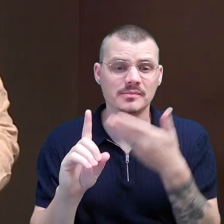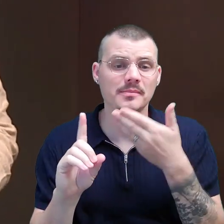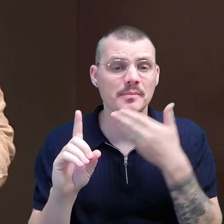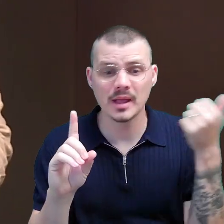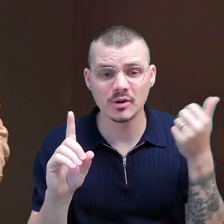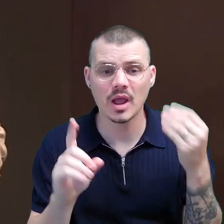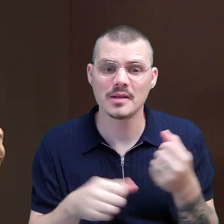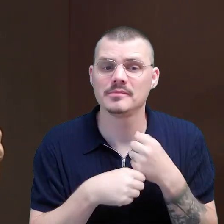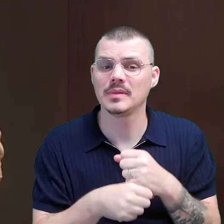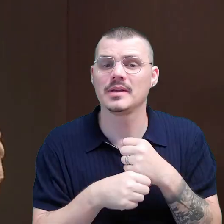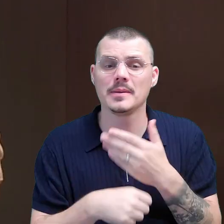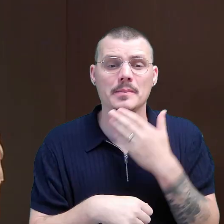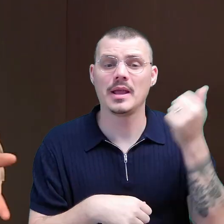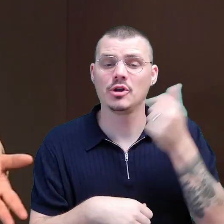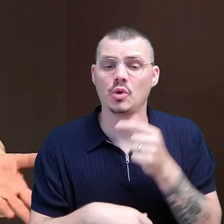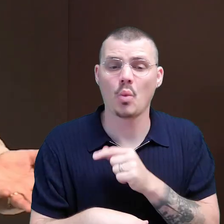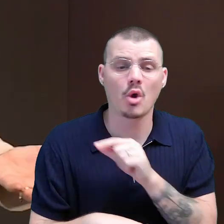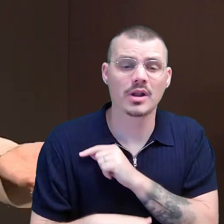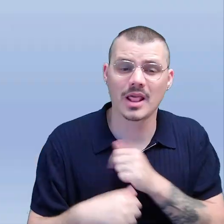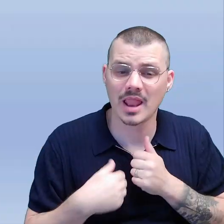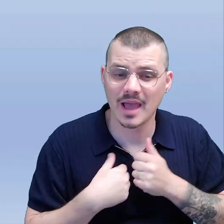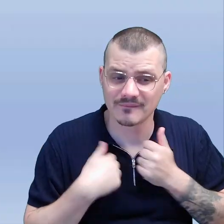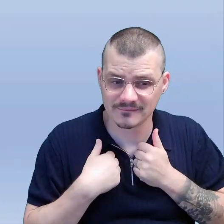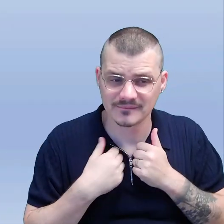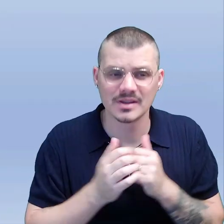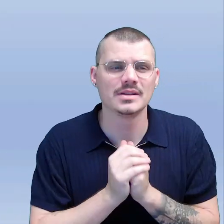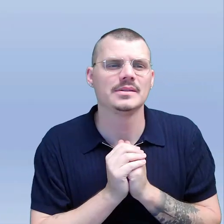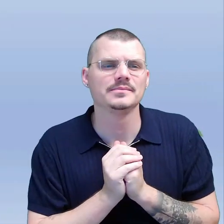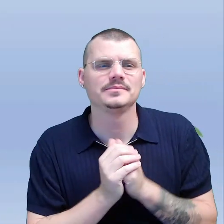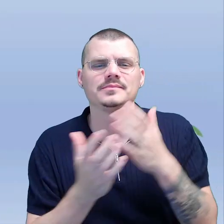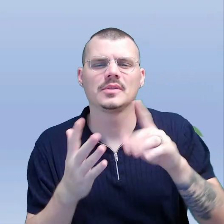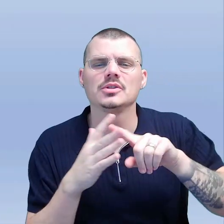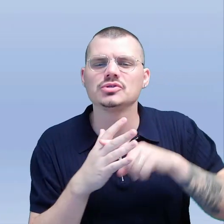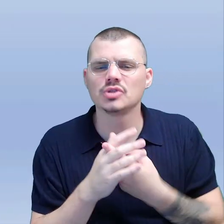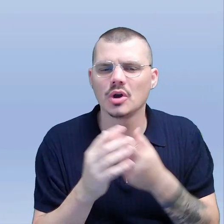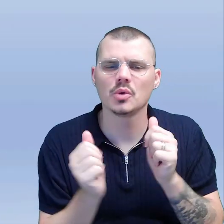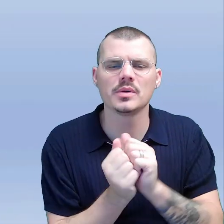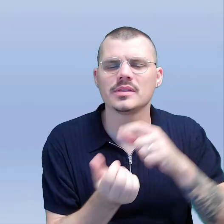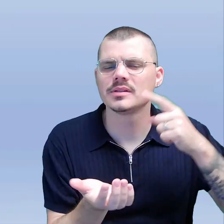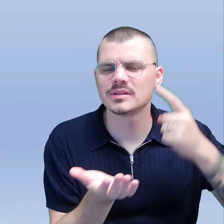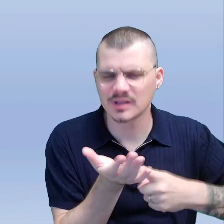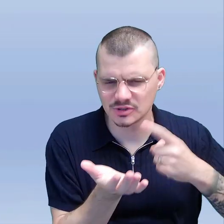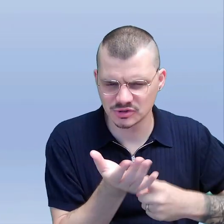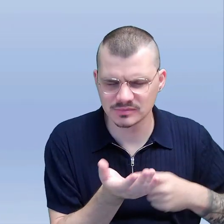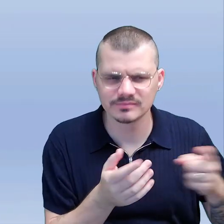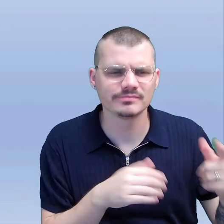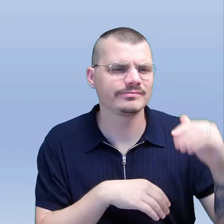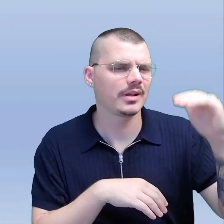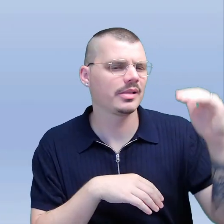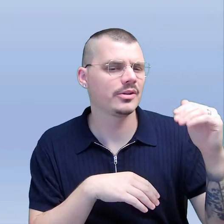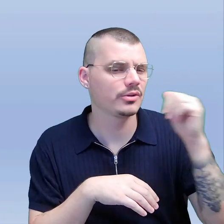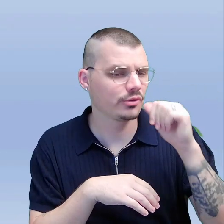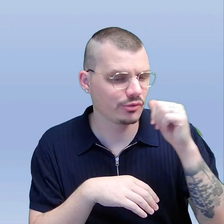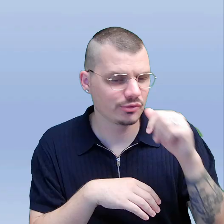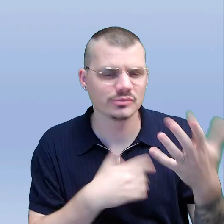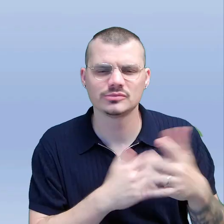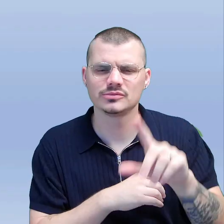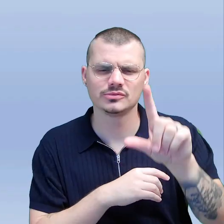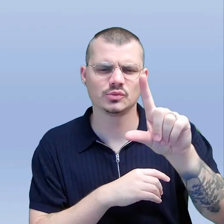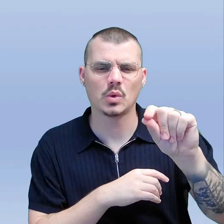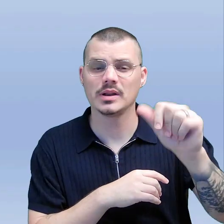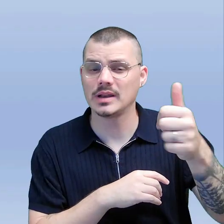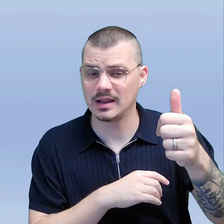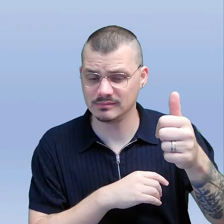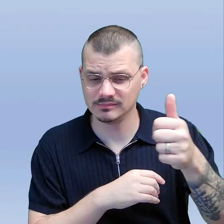produce a better quality of life. But let's start with a discussion. This is a little girl in